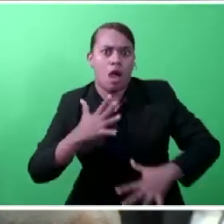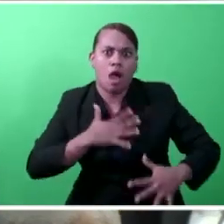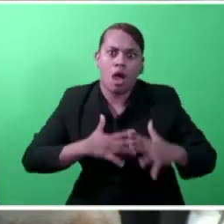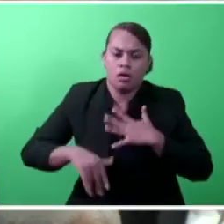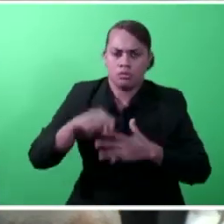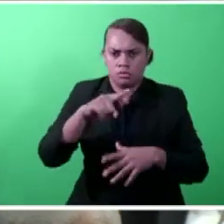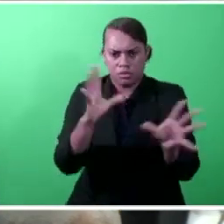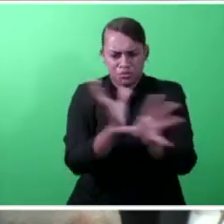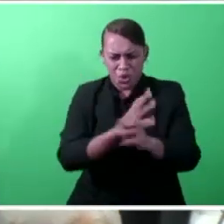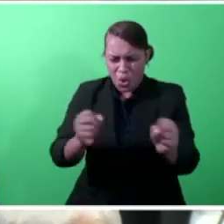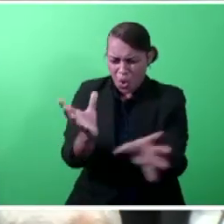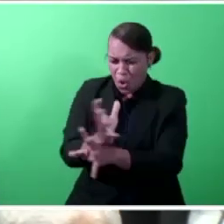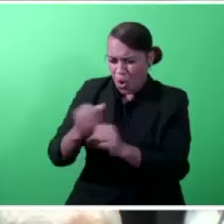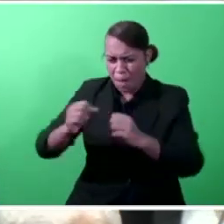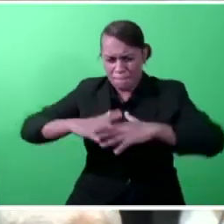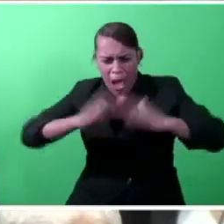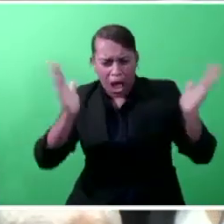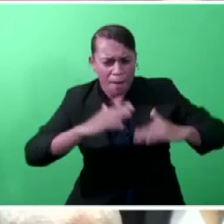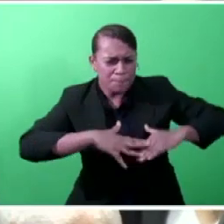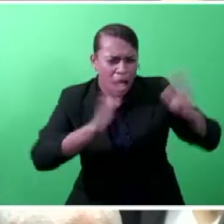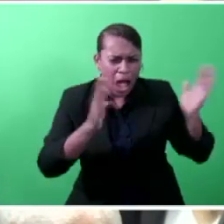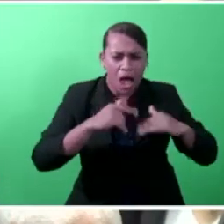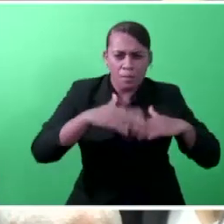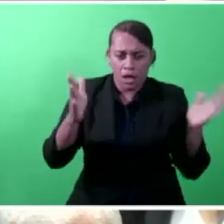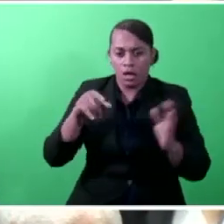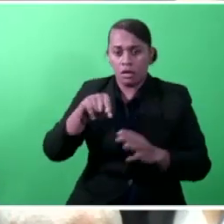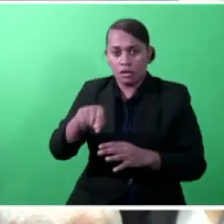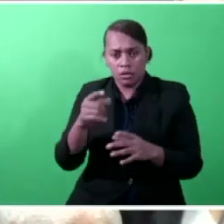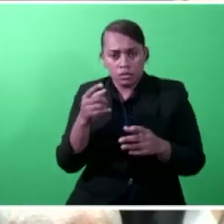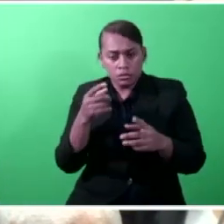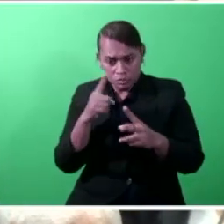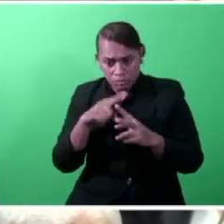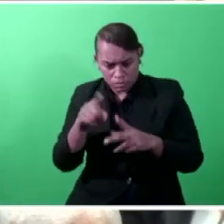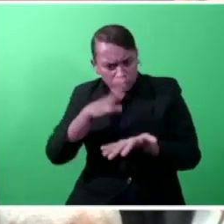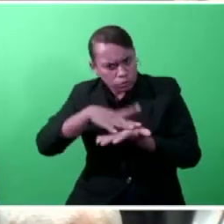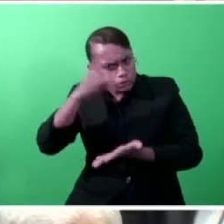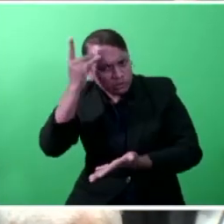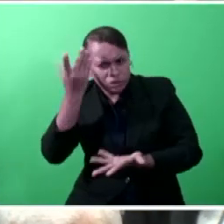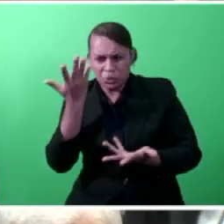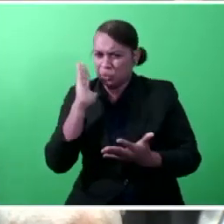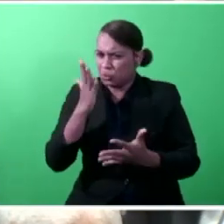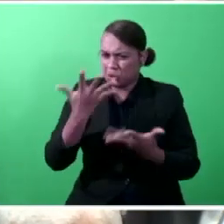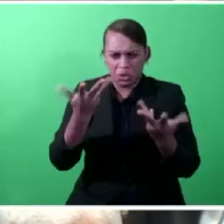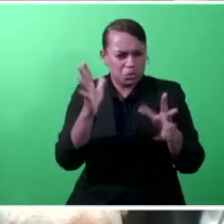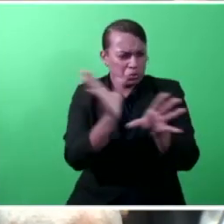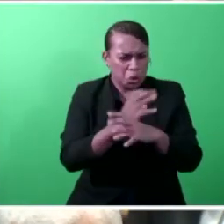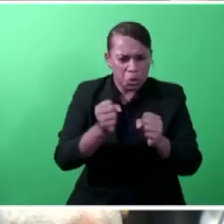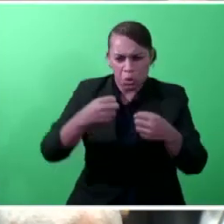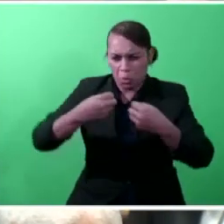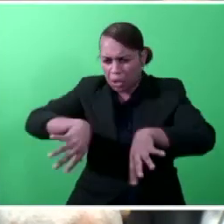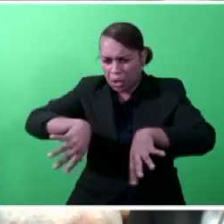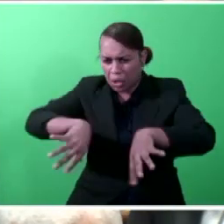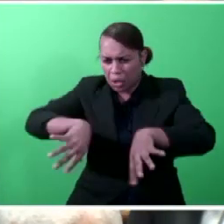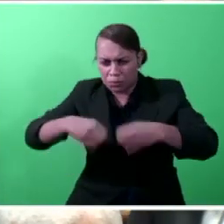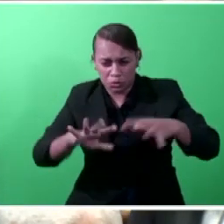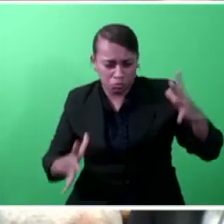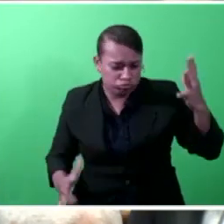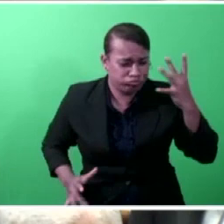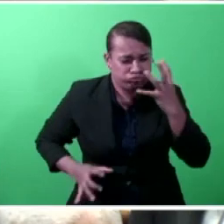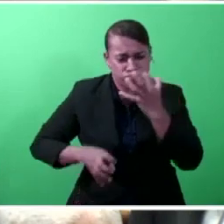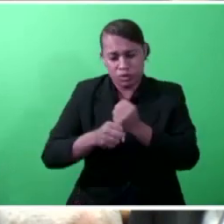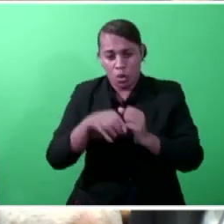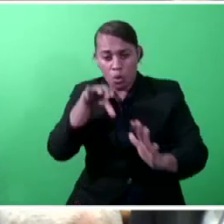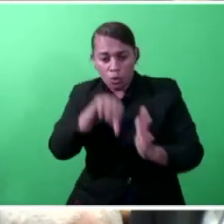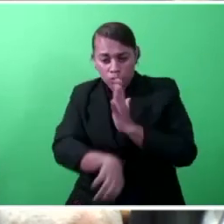housing, and the education sector. The total cost of damage that accumulated from the impacts of Tropical Cyclone